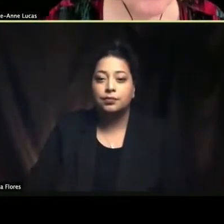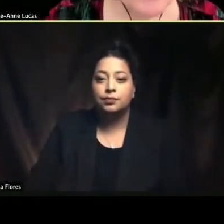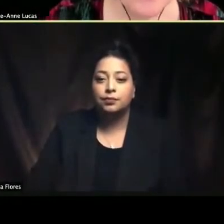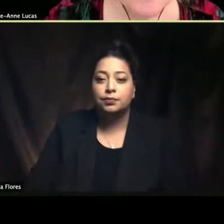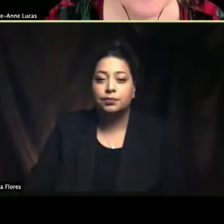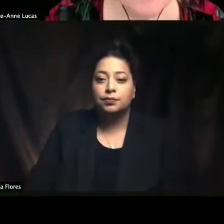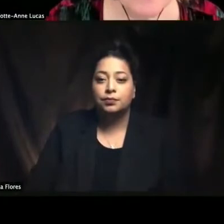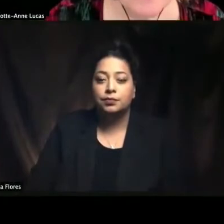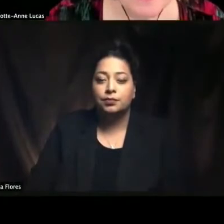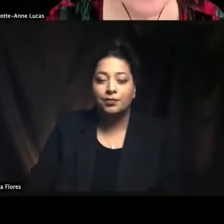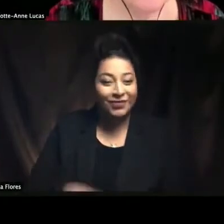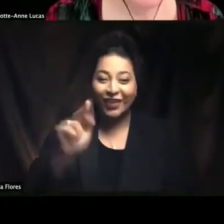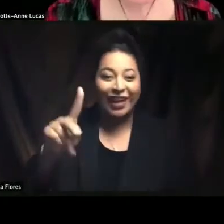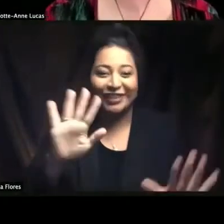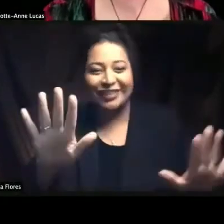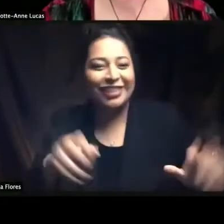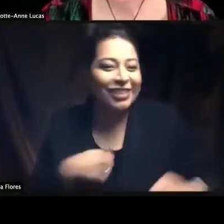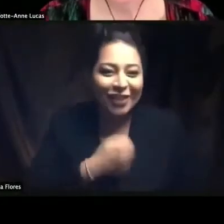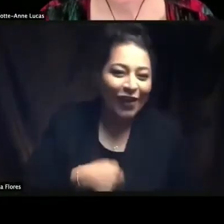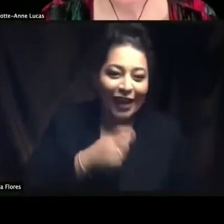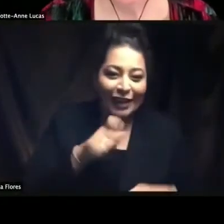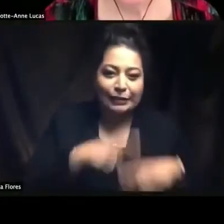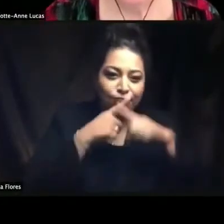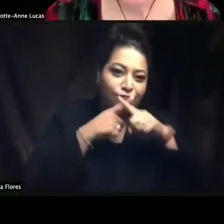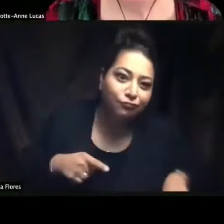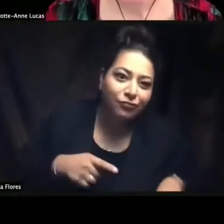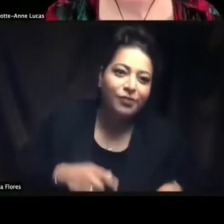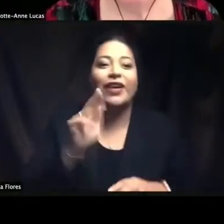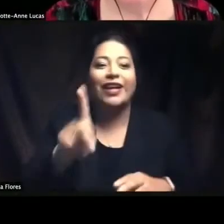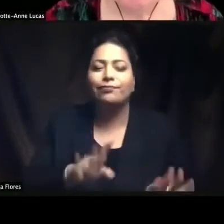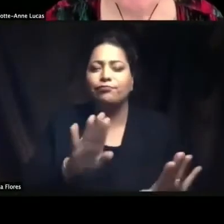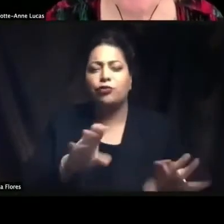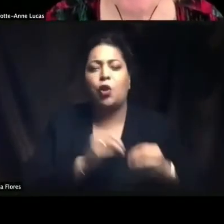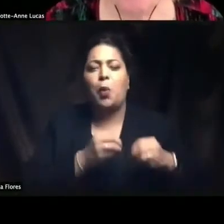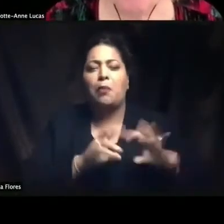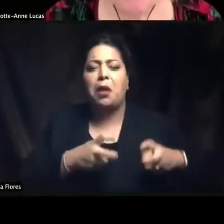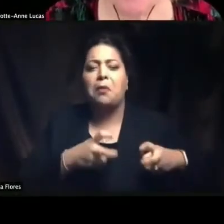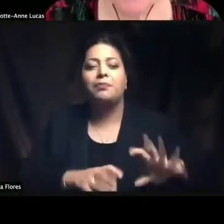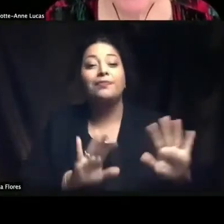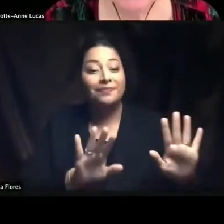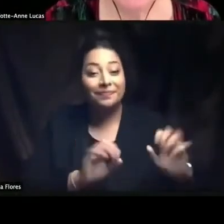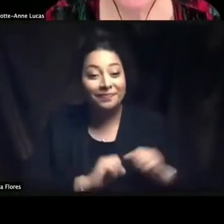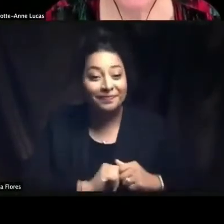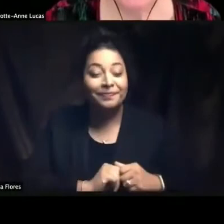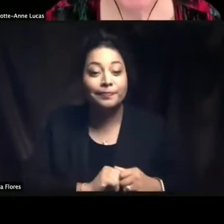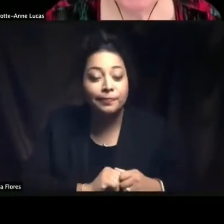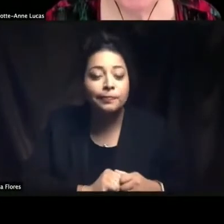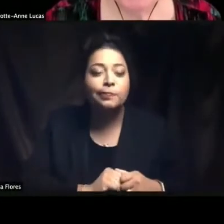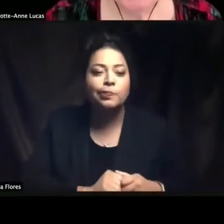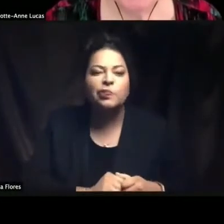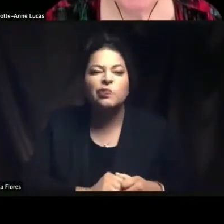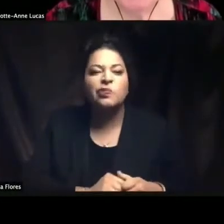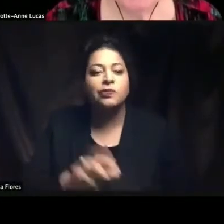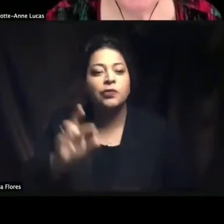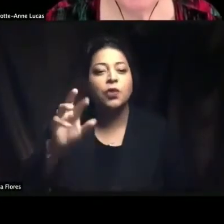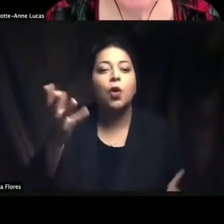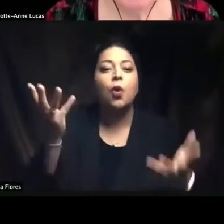You're muted, Chris. Okay. Yeah, I had to unmute myself. Okay, no problem. What Would the Rockefellers